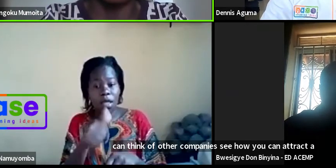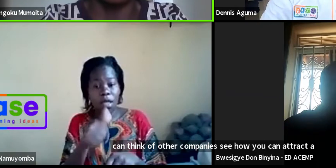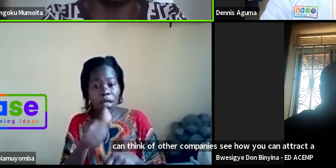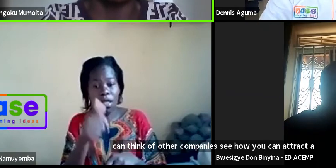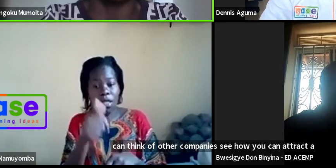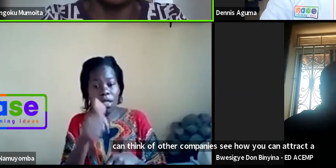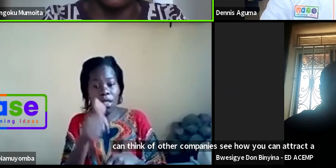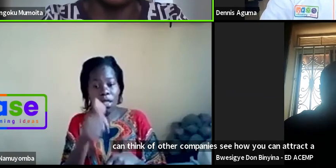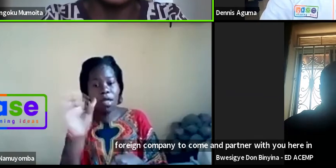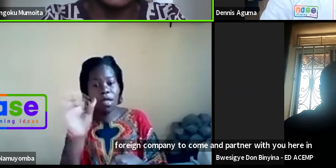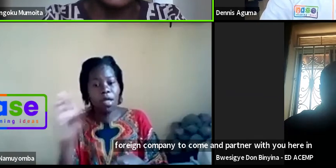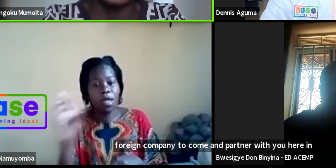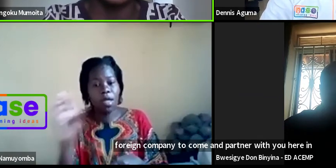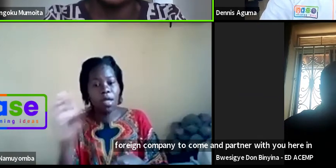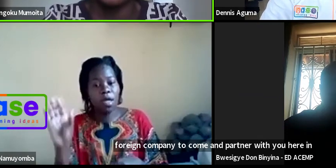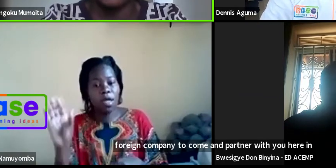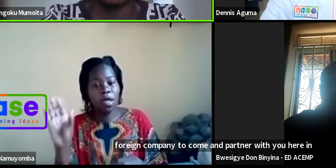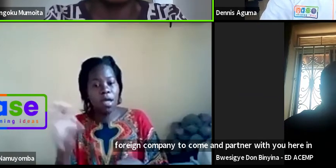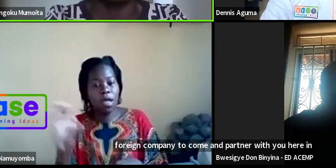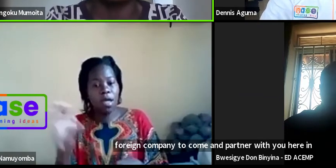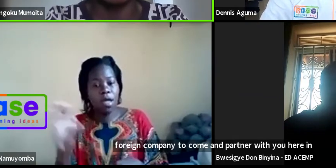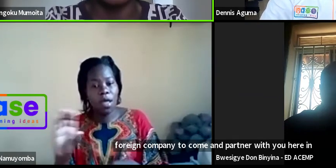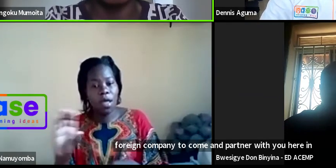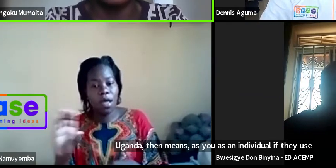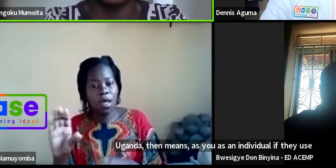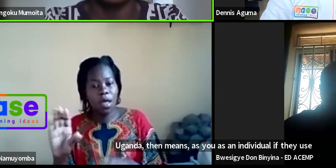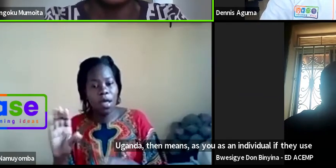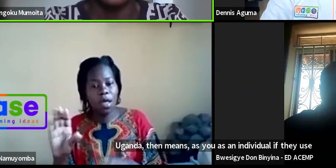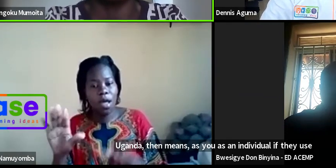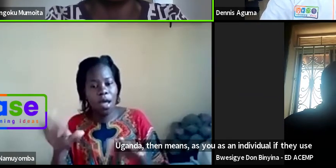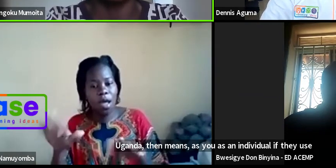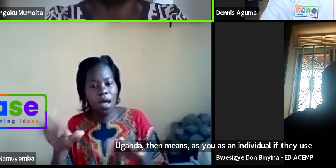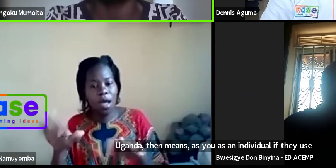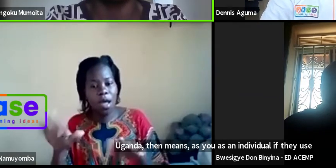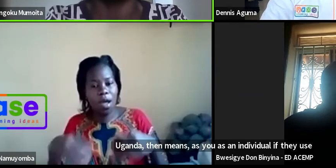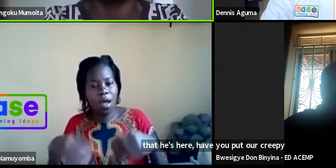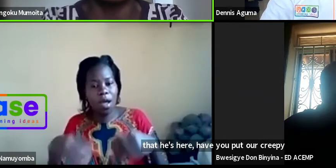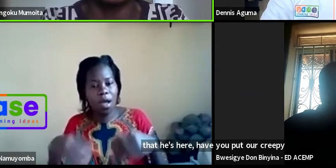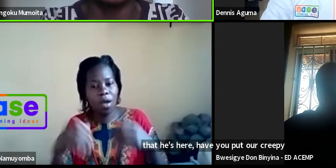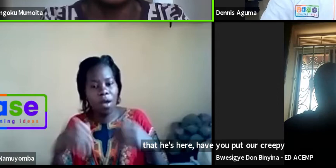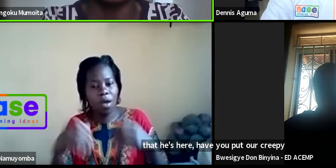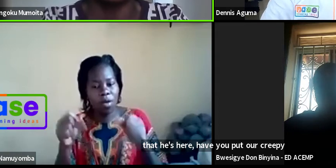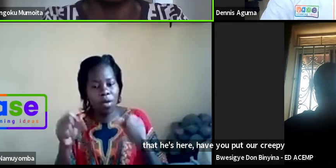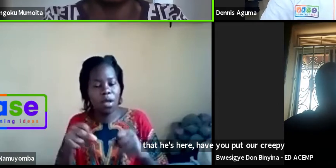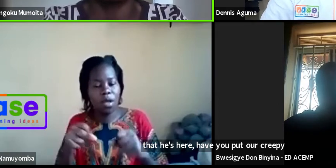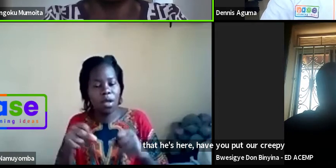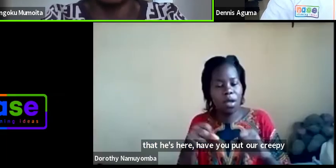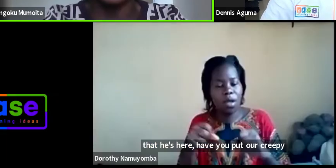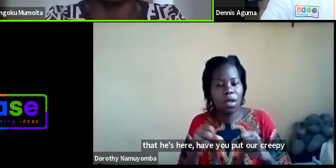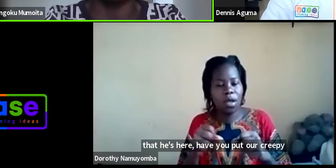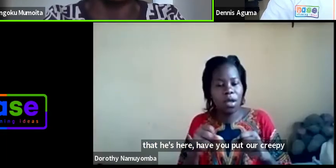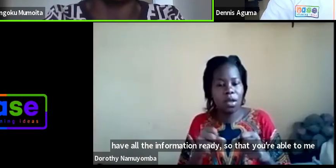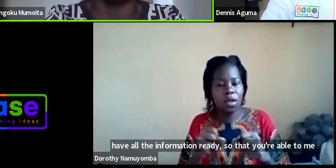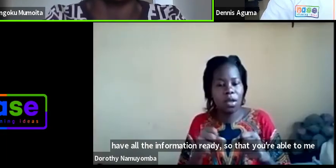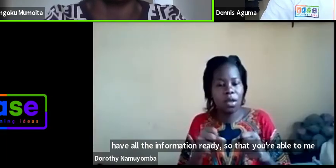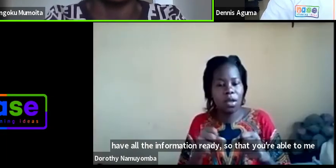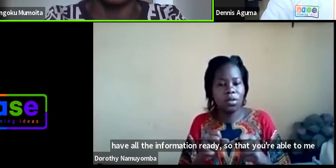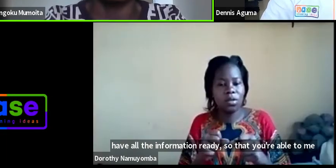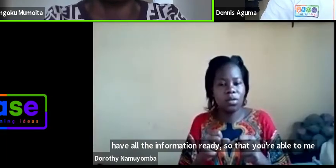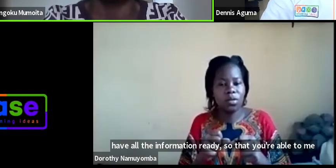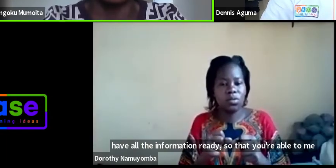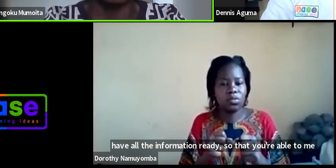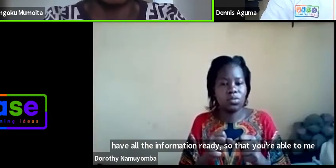as an individual, as the youth that is here, have your paperwork ready. Have all the information ready so that you're able to market this idea